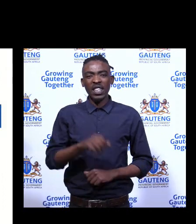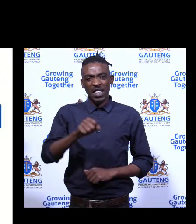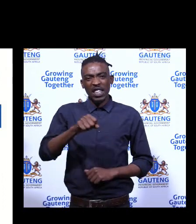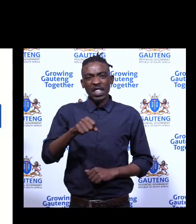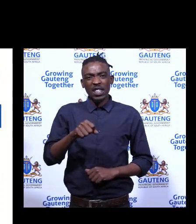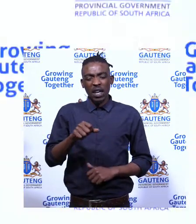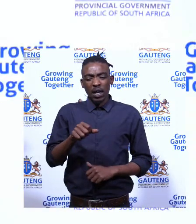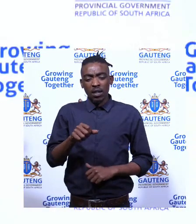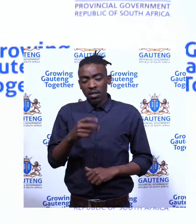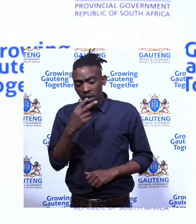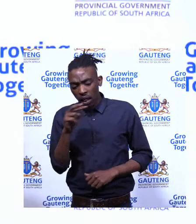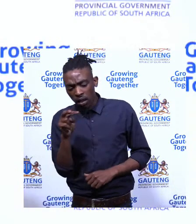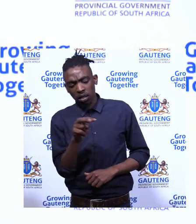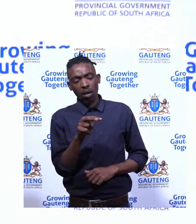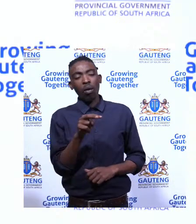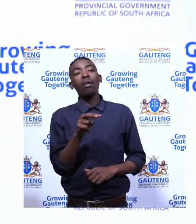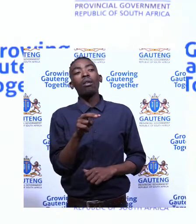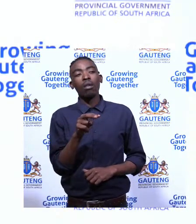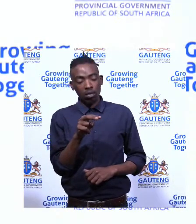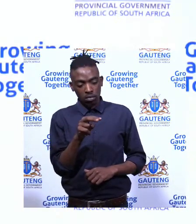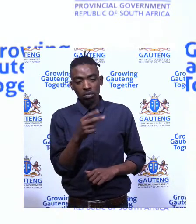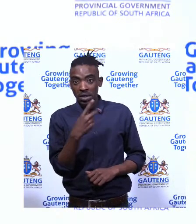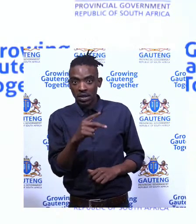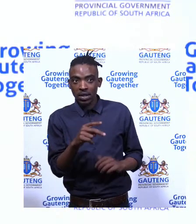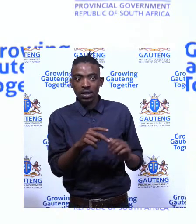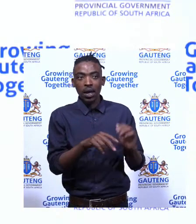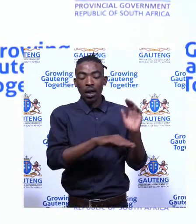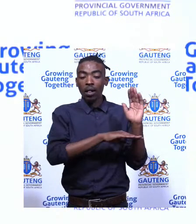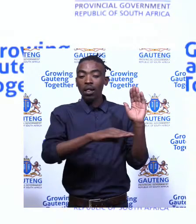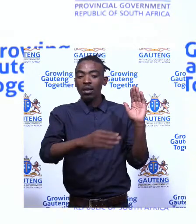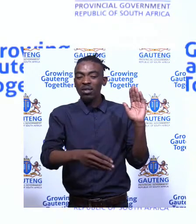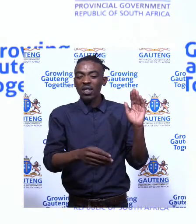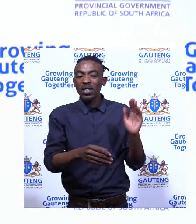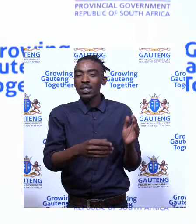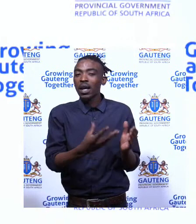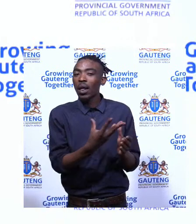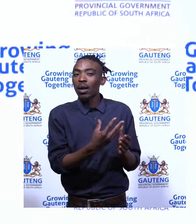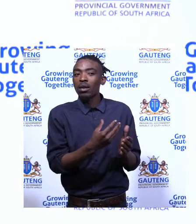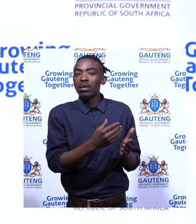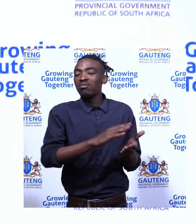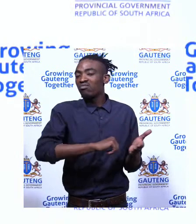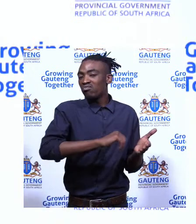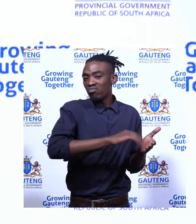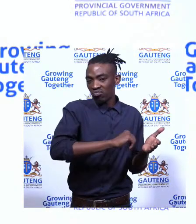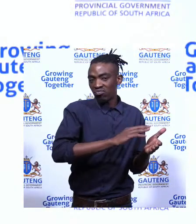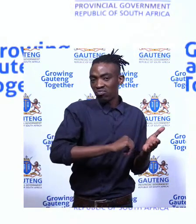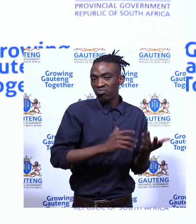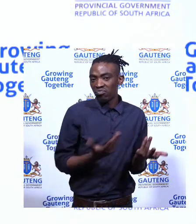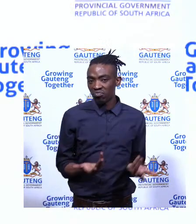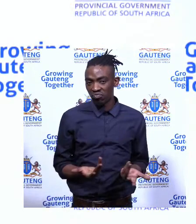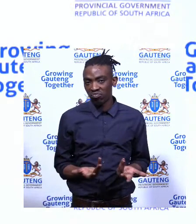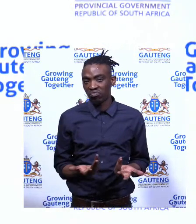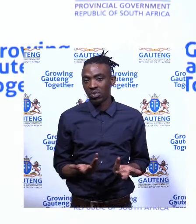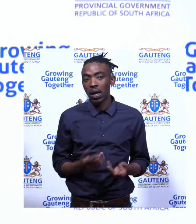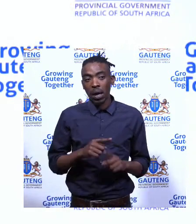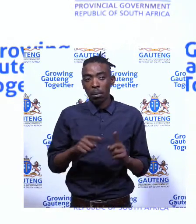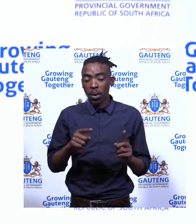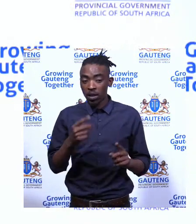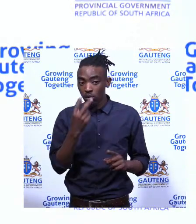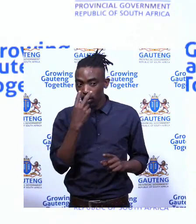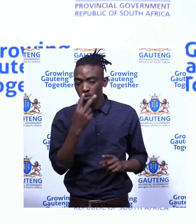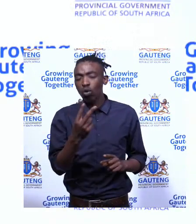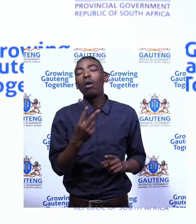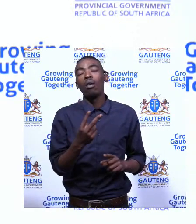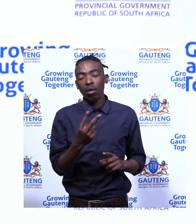go back to say how much of that and how many numbers of bed can we repurpose, and how